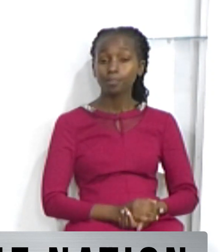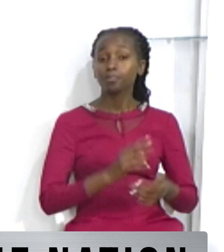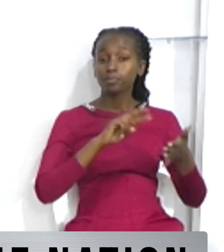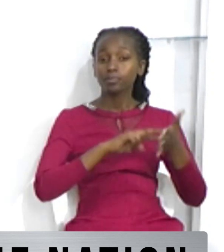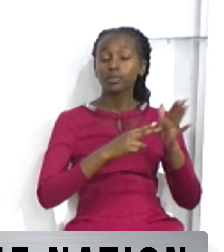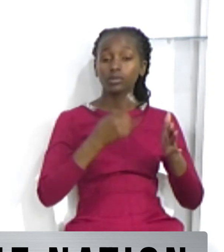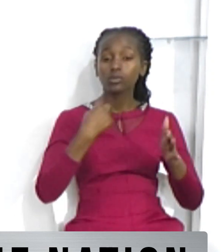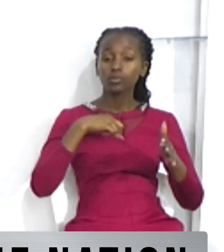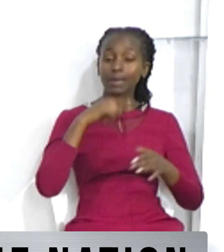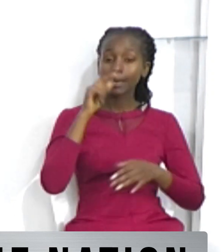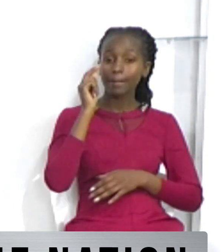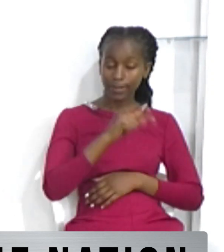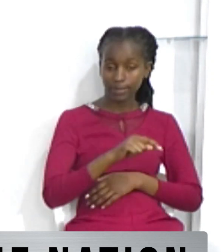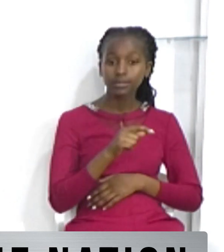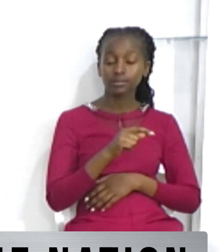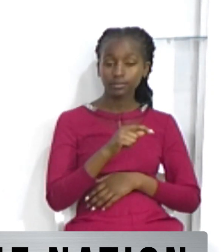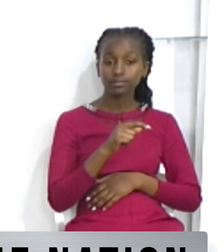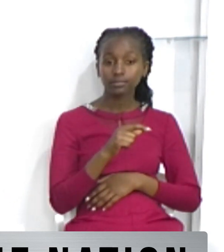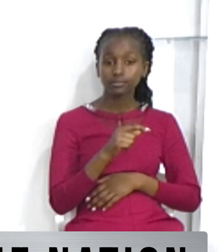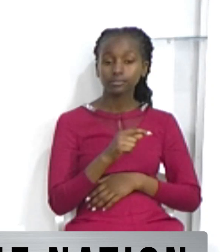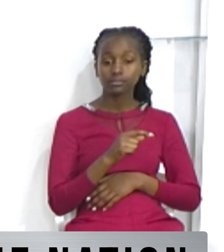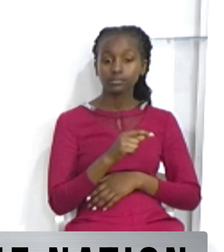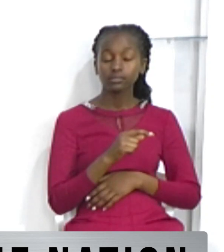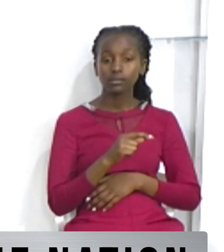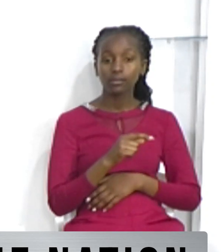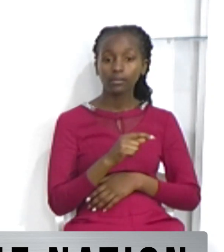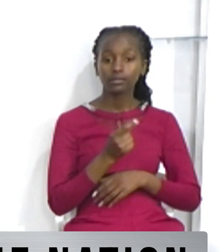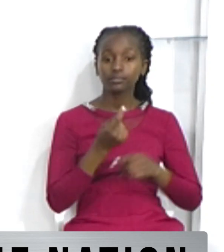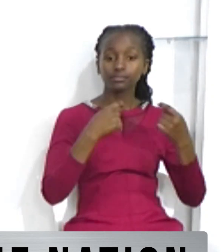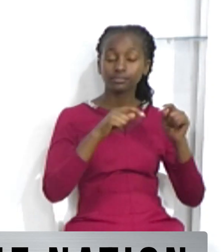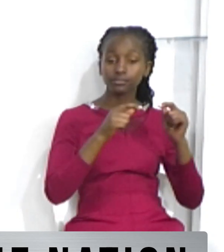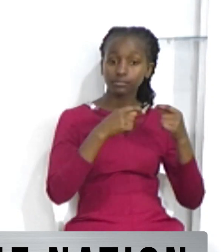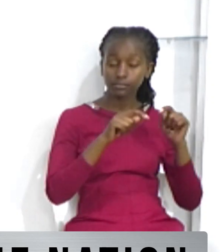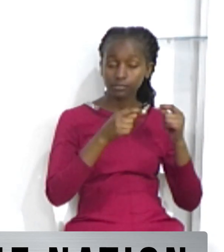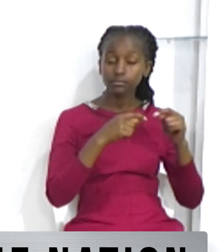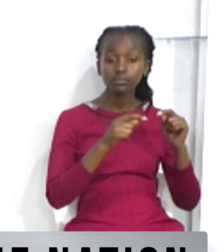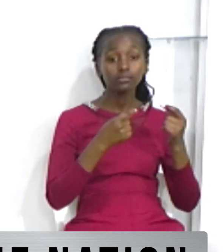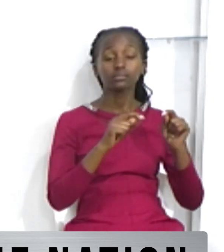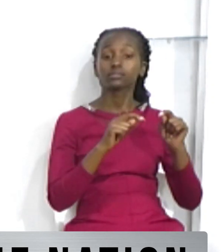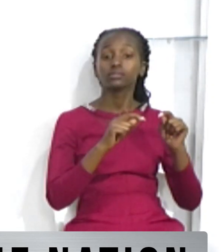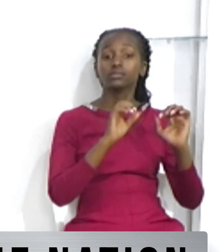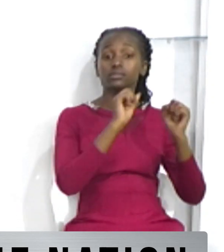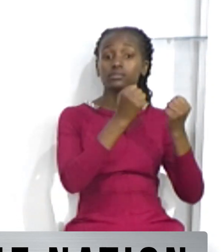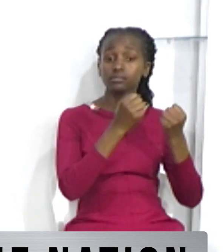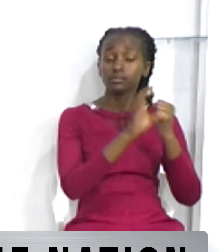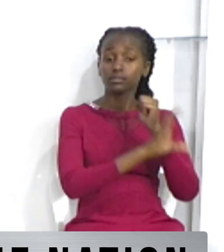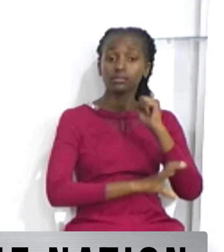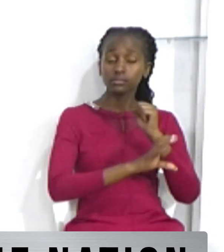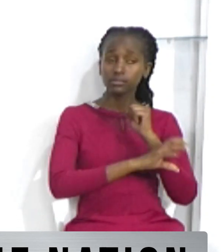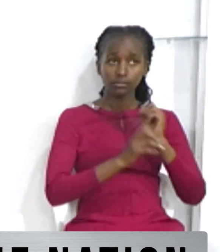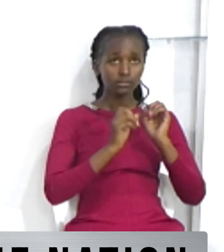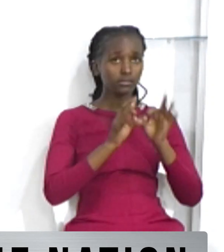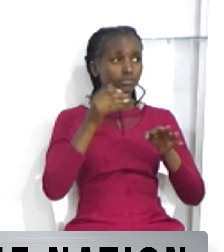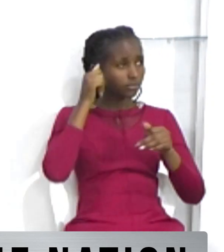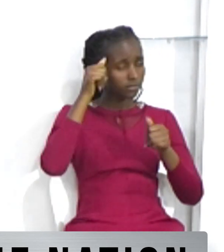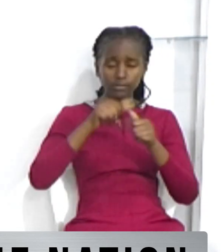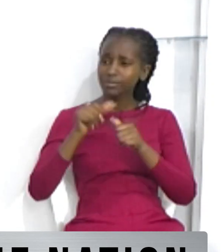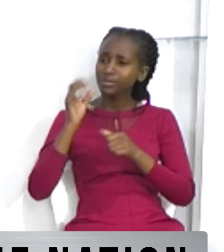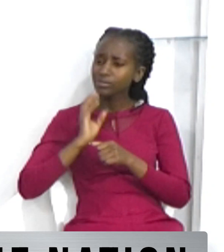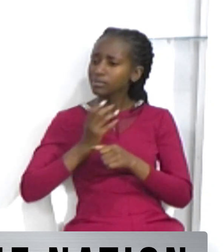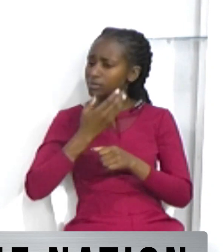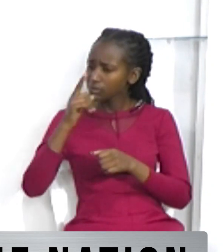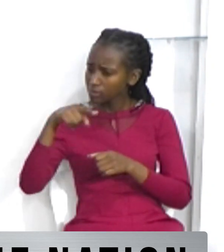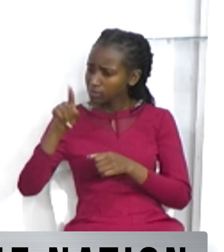advantage. Jomo Kenyatta got it right. Yes, you look at neighboring countries here, Tanzania.